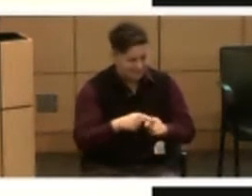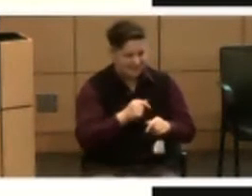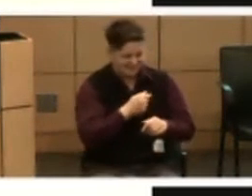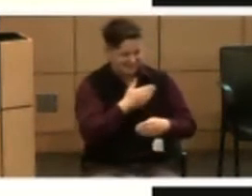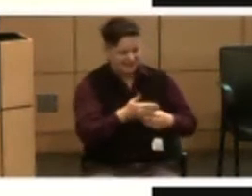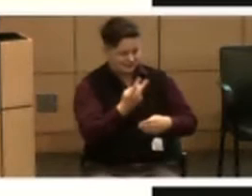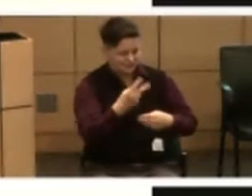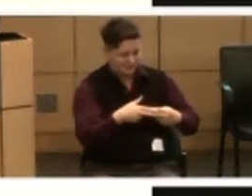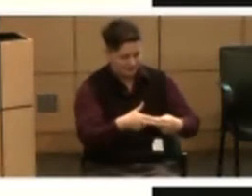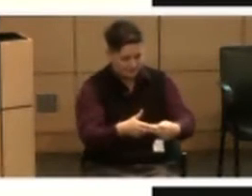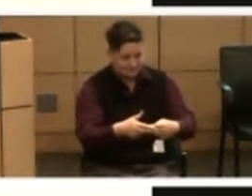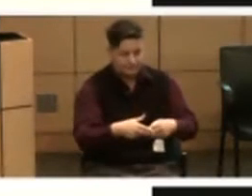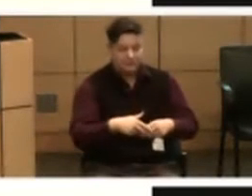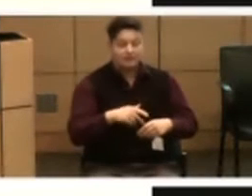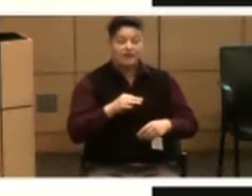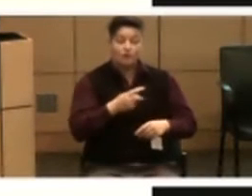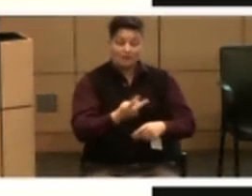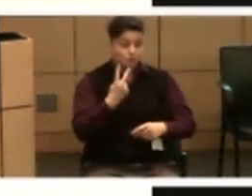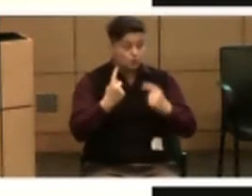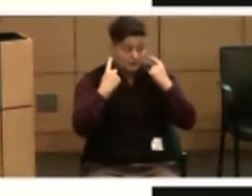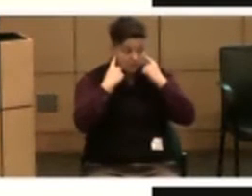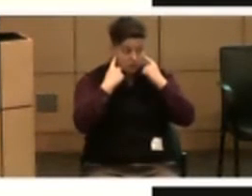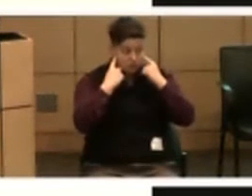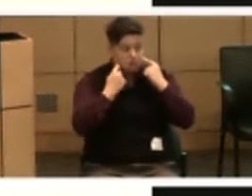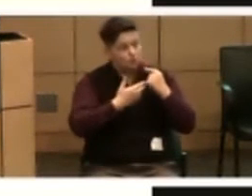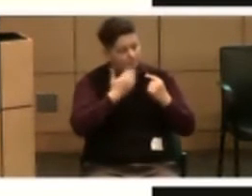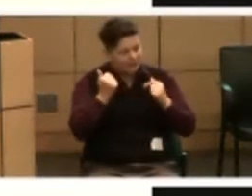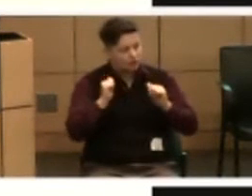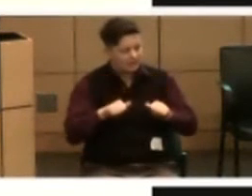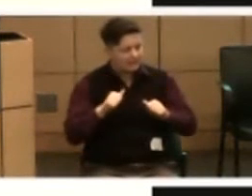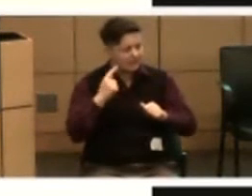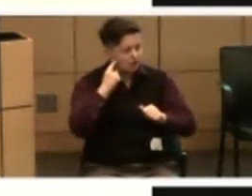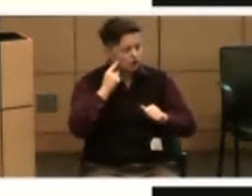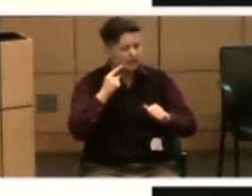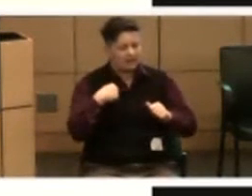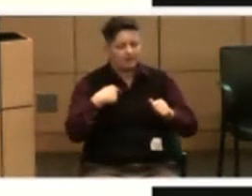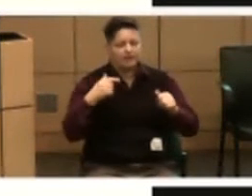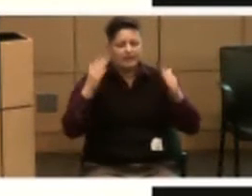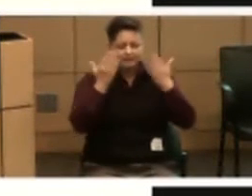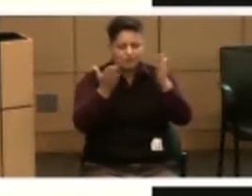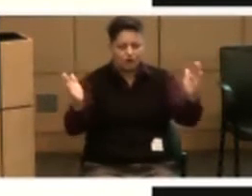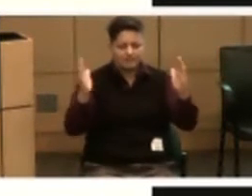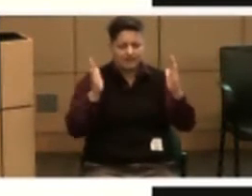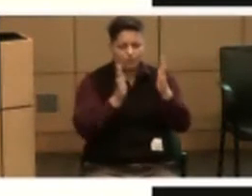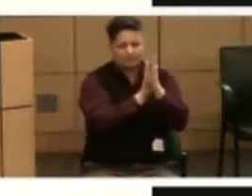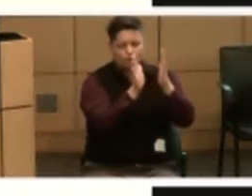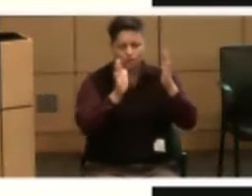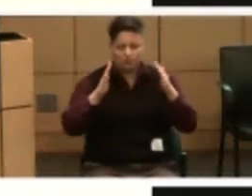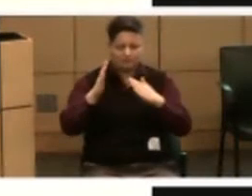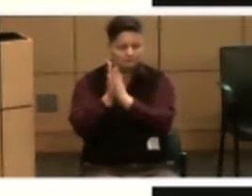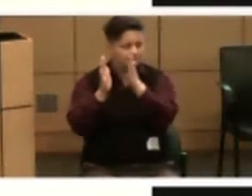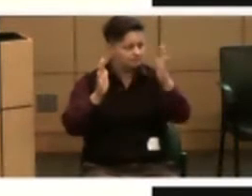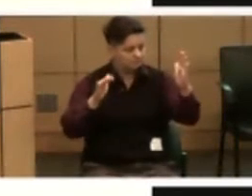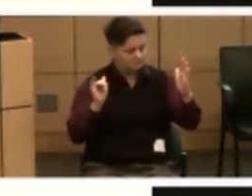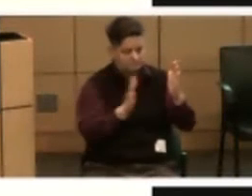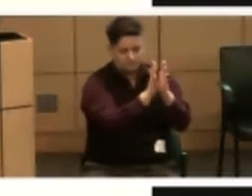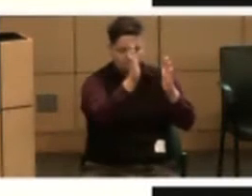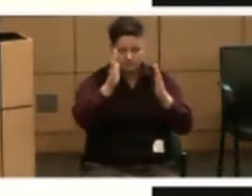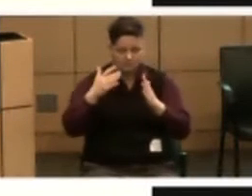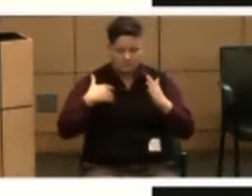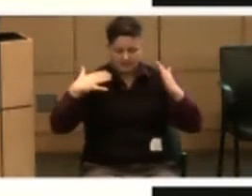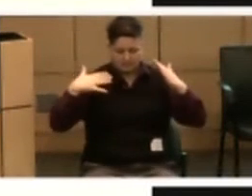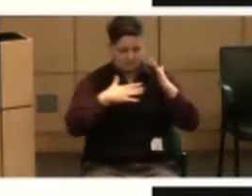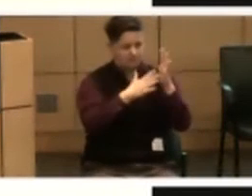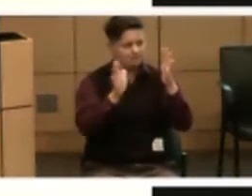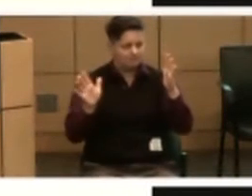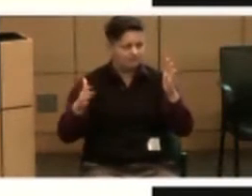out that you're better able to hear in reverberant environments. And a reverberant environment just means there's a lot of echoes, just a word that we